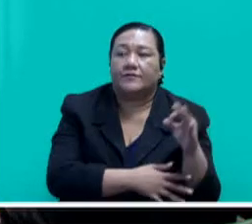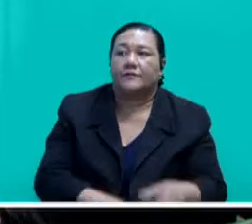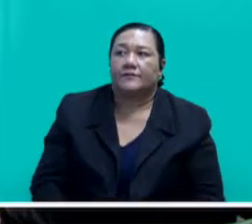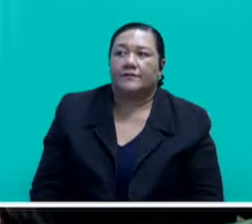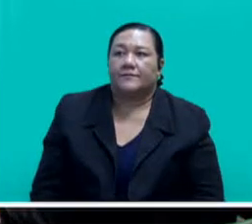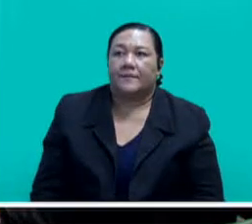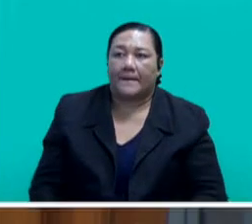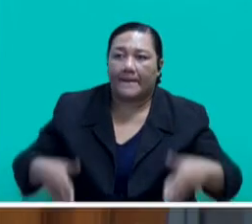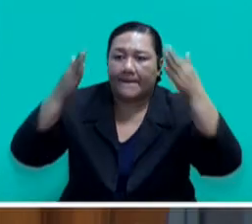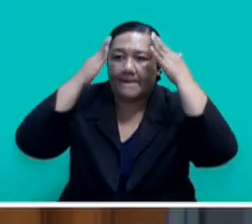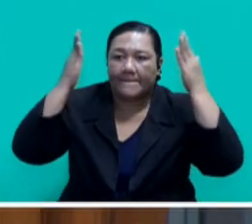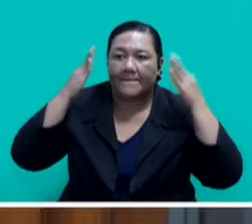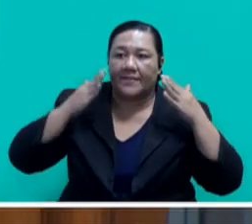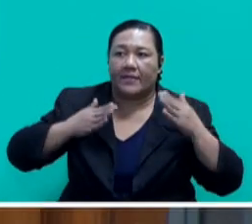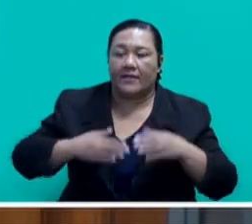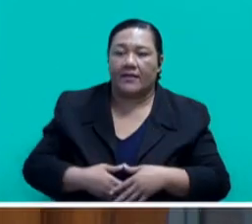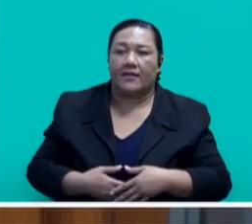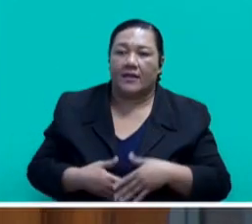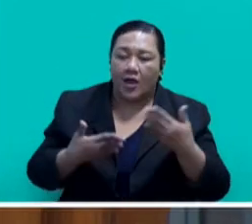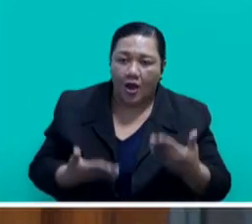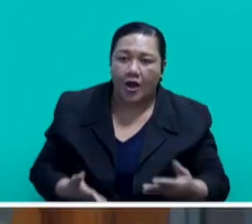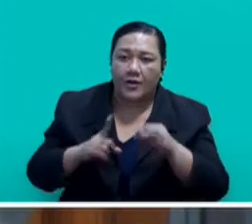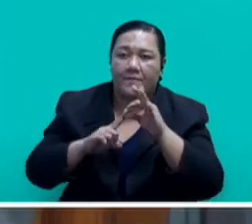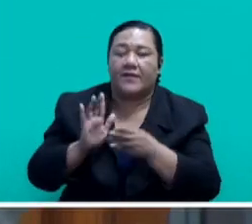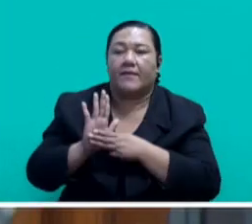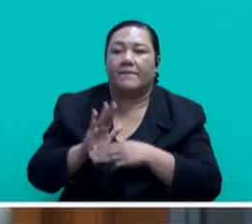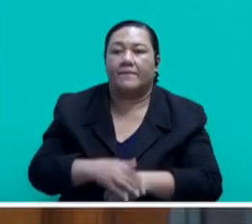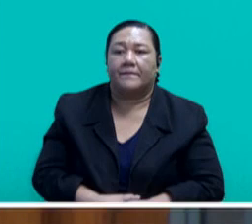Mr. Speaker, the Honorable Prime Minister,